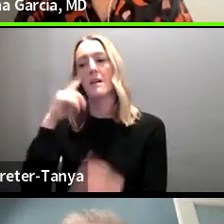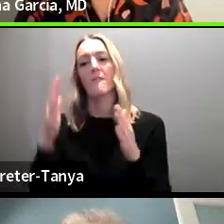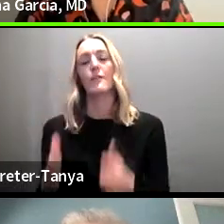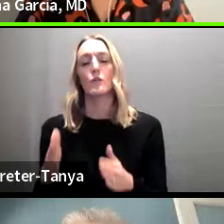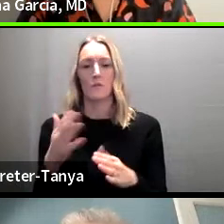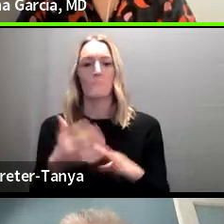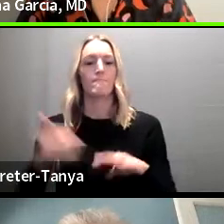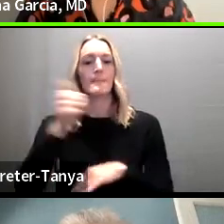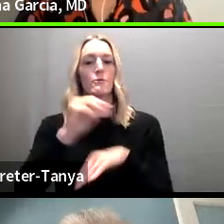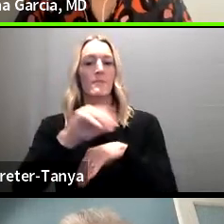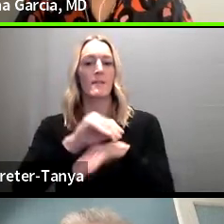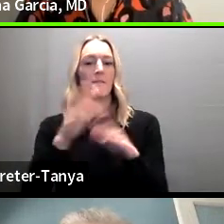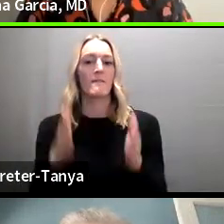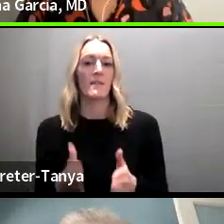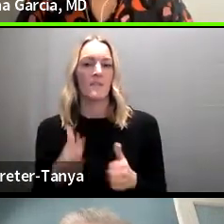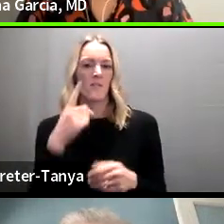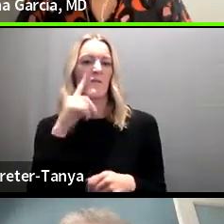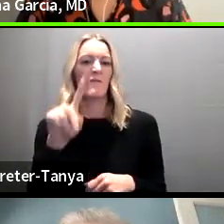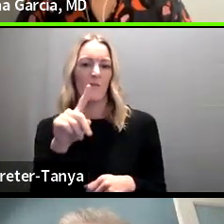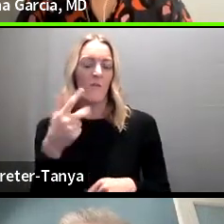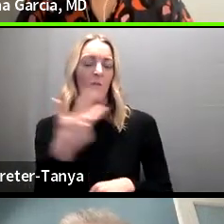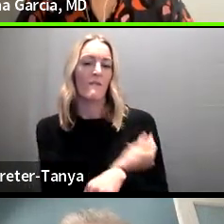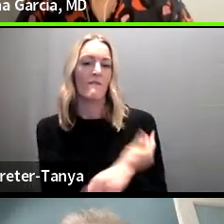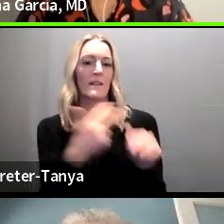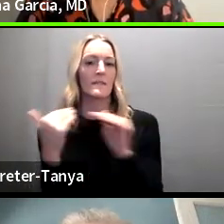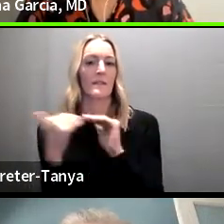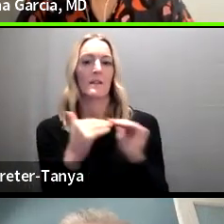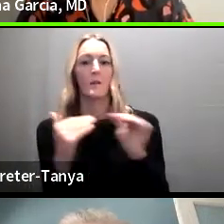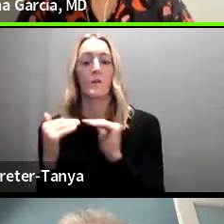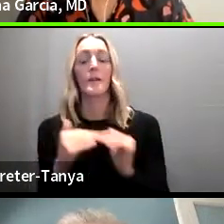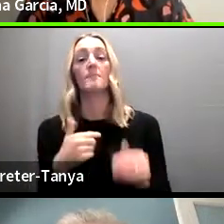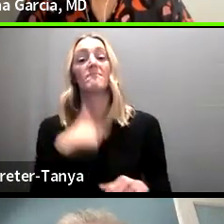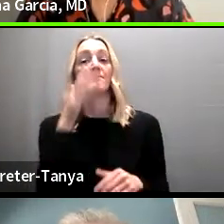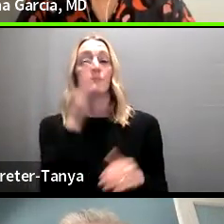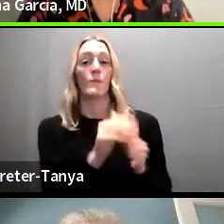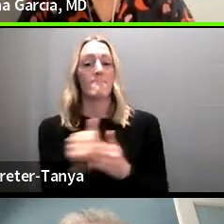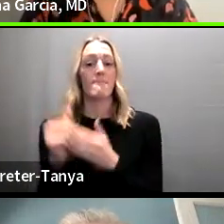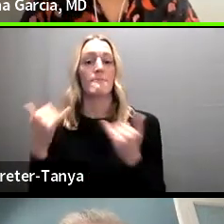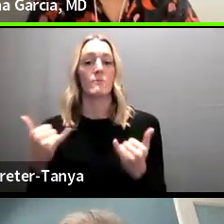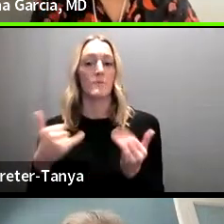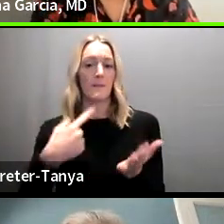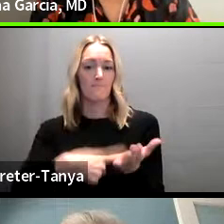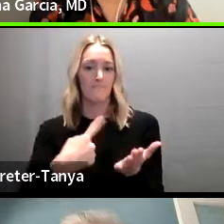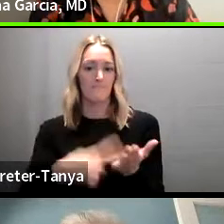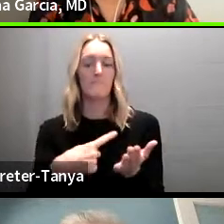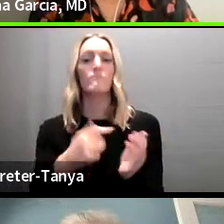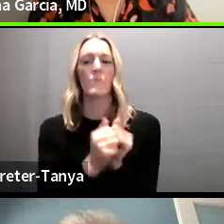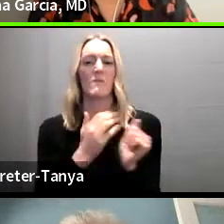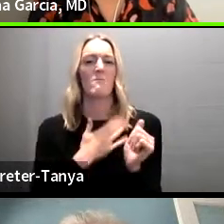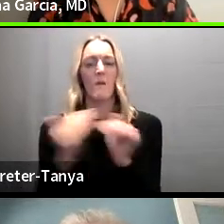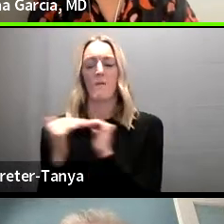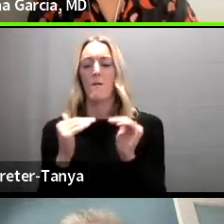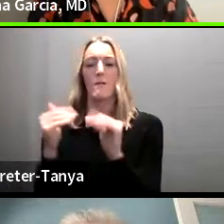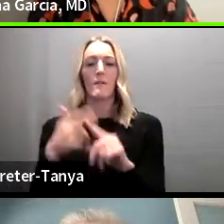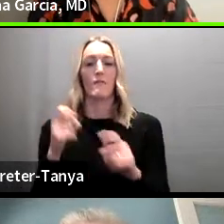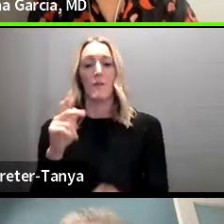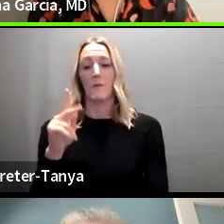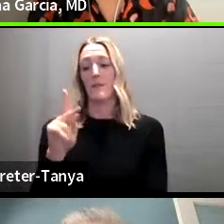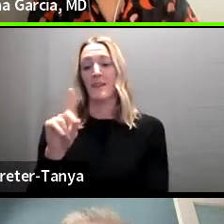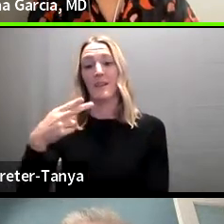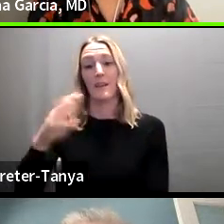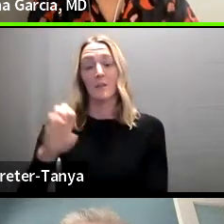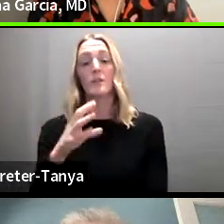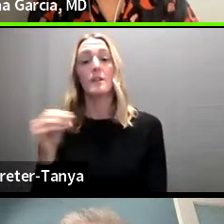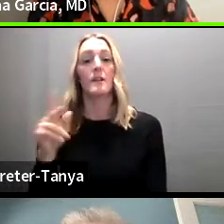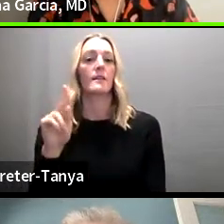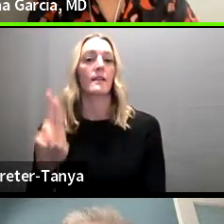equity. And I'm going to be leading this discussion today together with my colleagues from KDHE and KU Medical Center. So